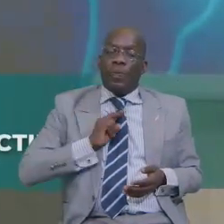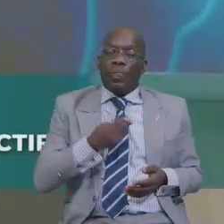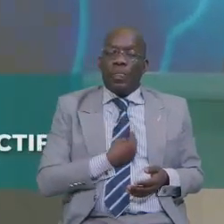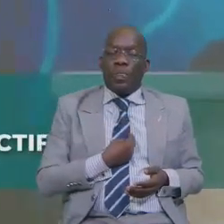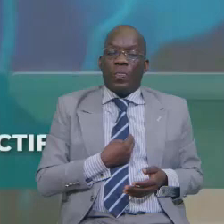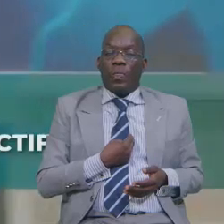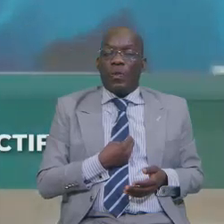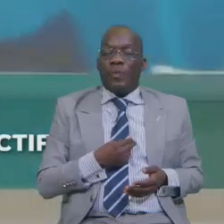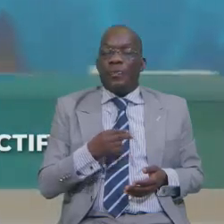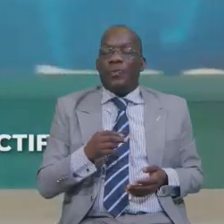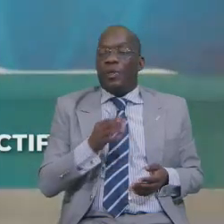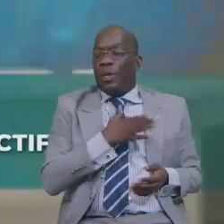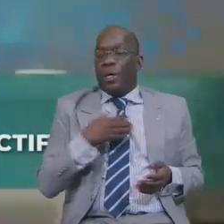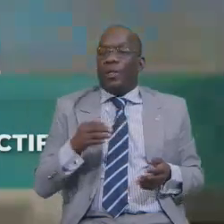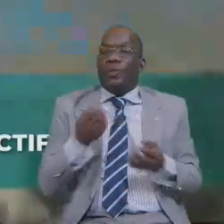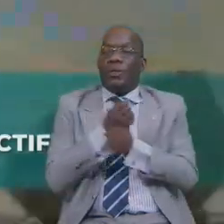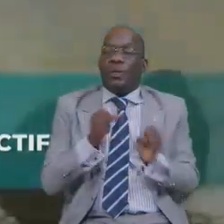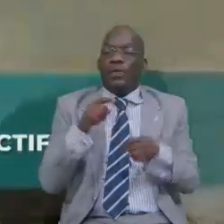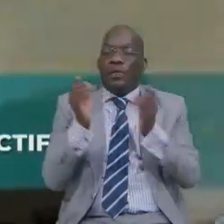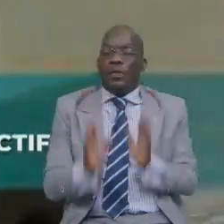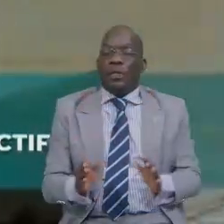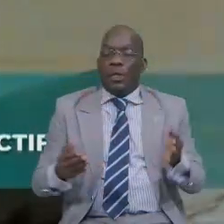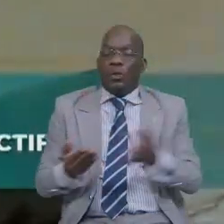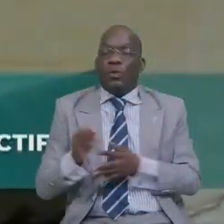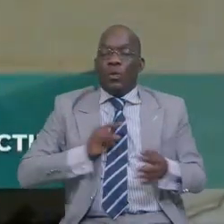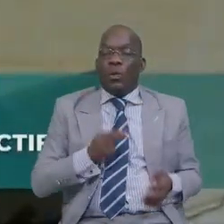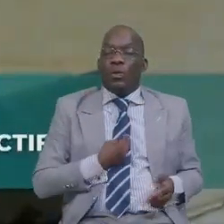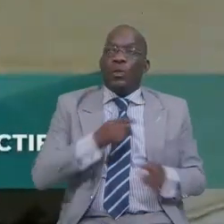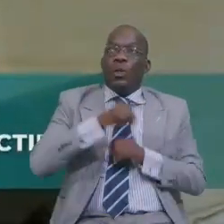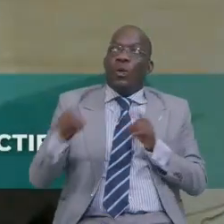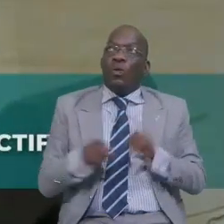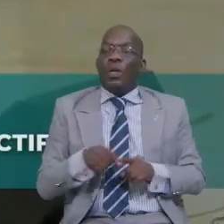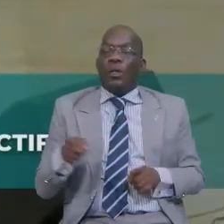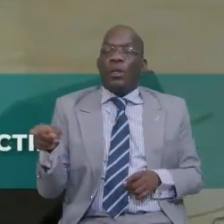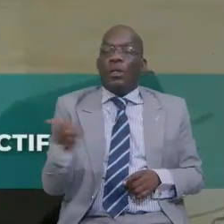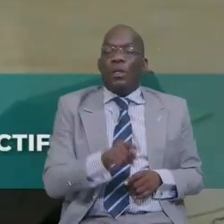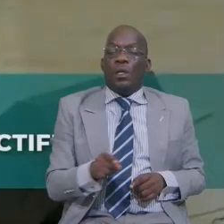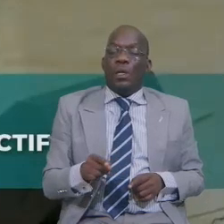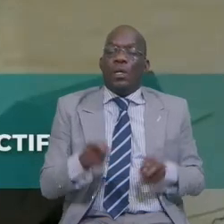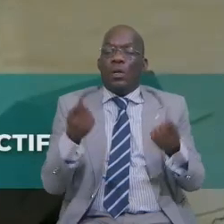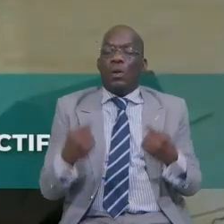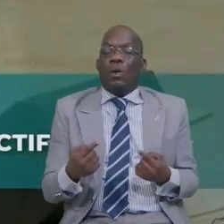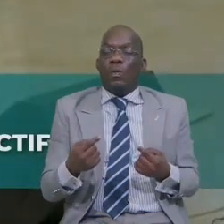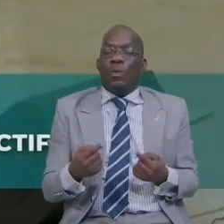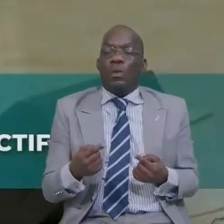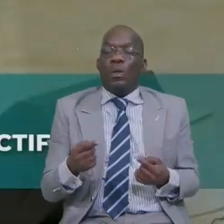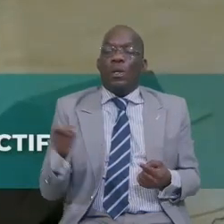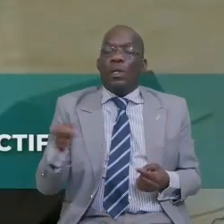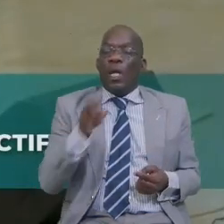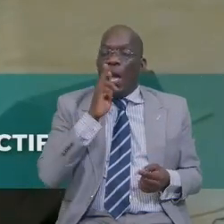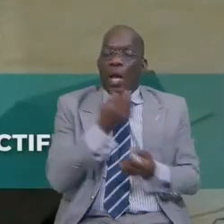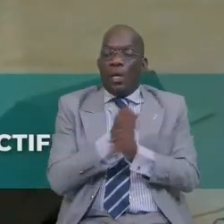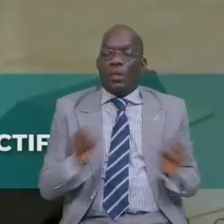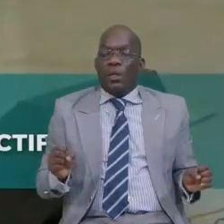us. And then when they come, they are saved. When they come, they